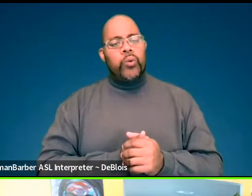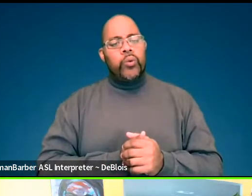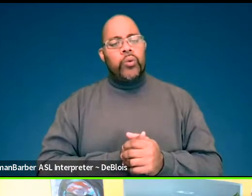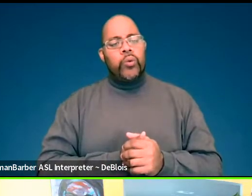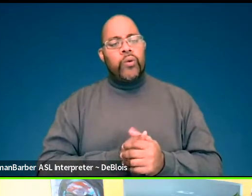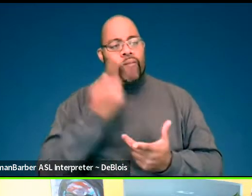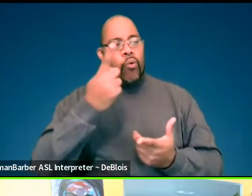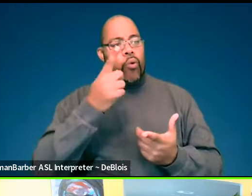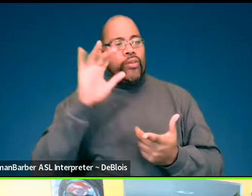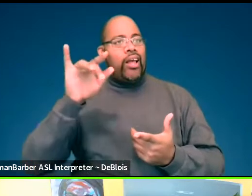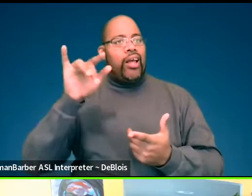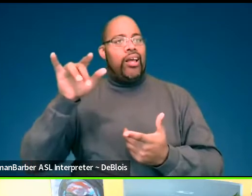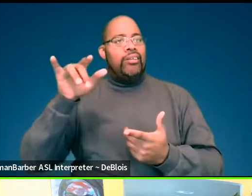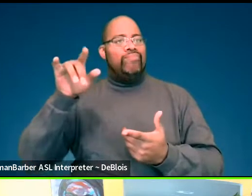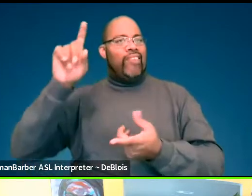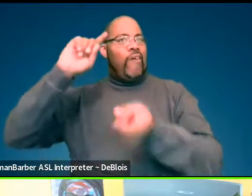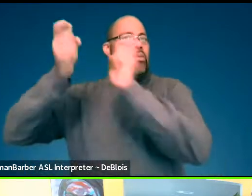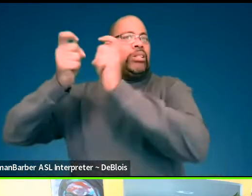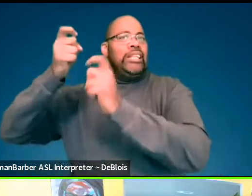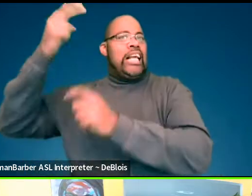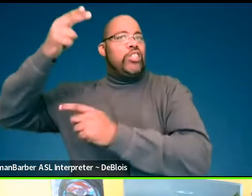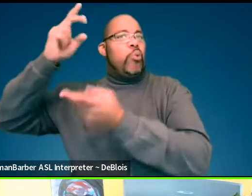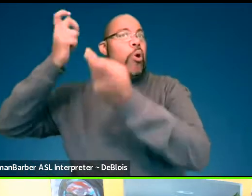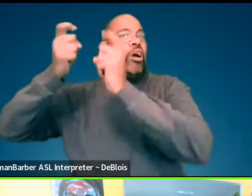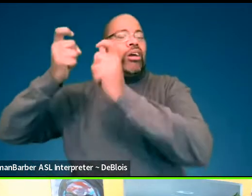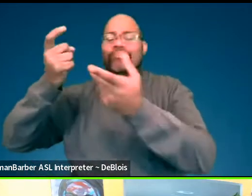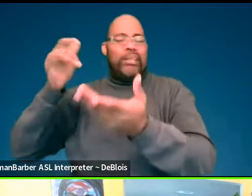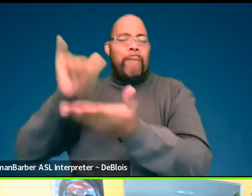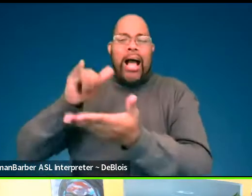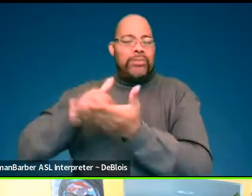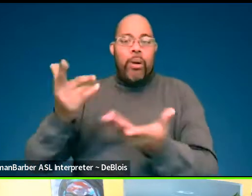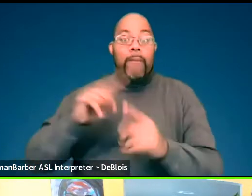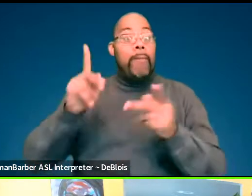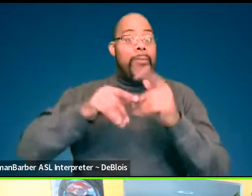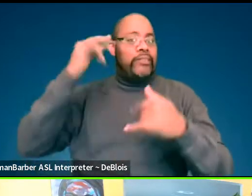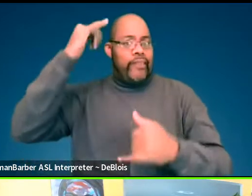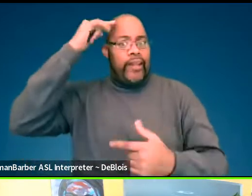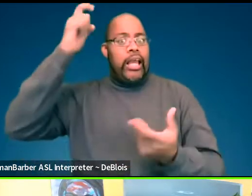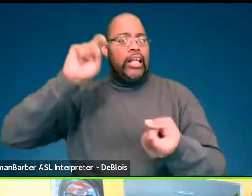revisionist histories impossible in my eyes, but you know, people still make up things.